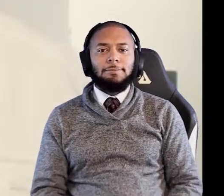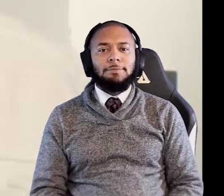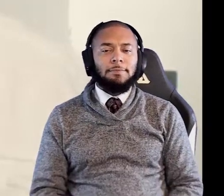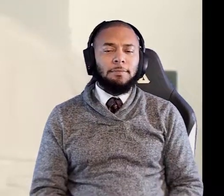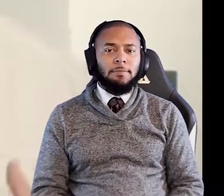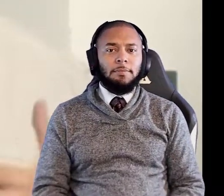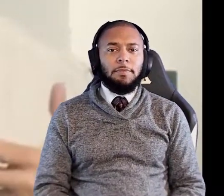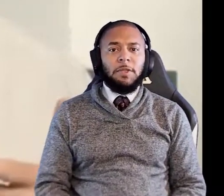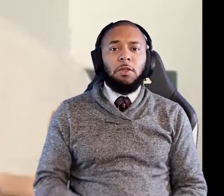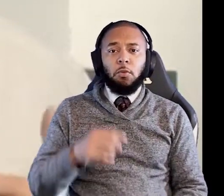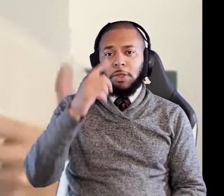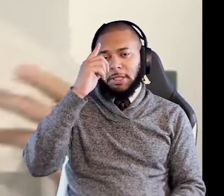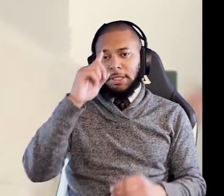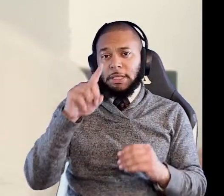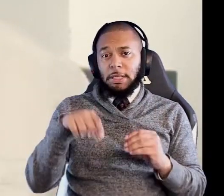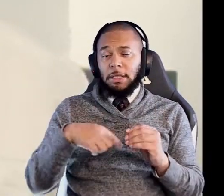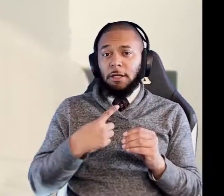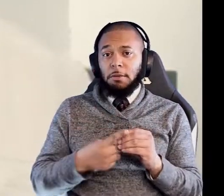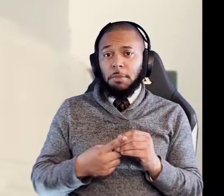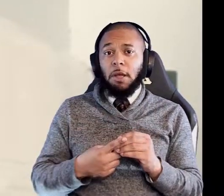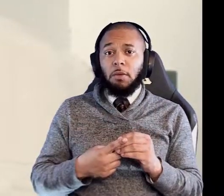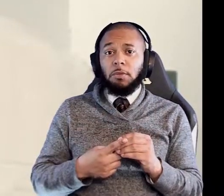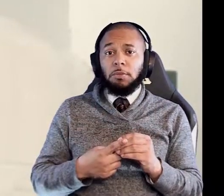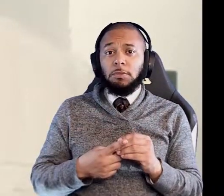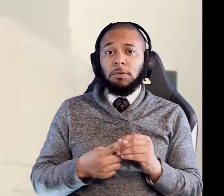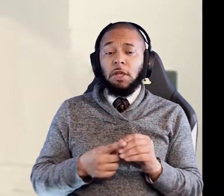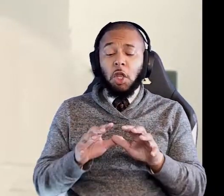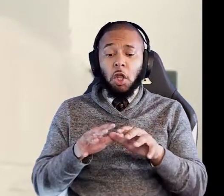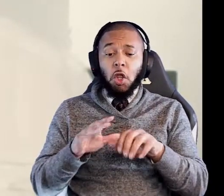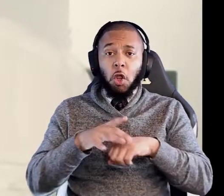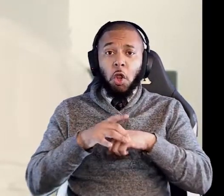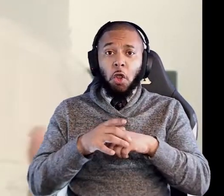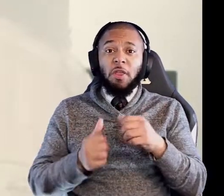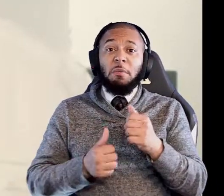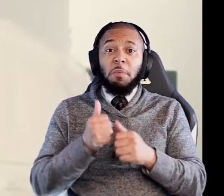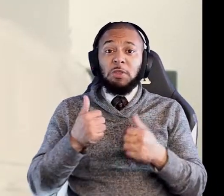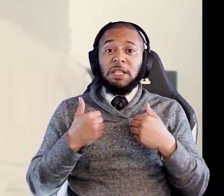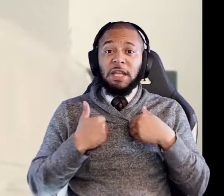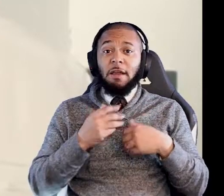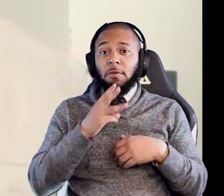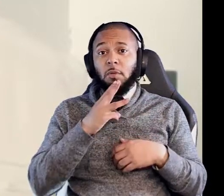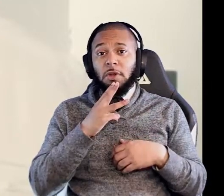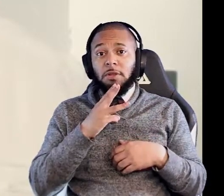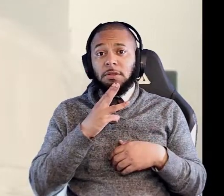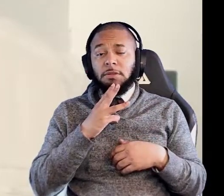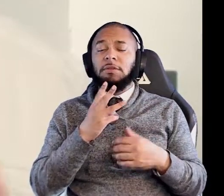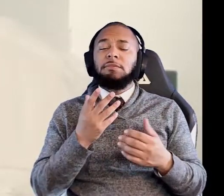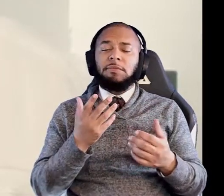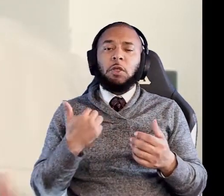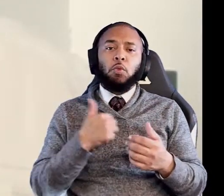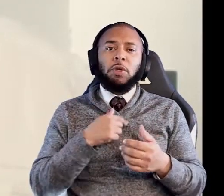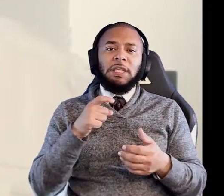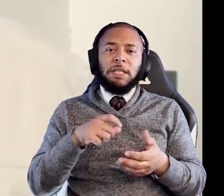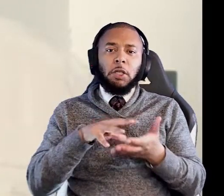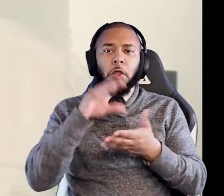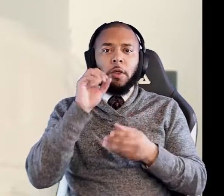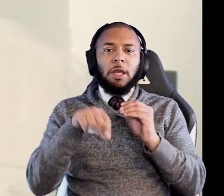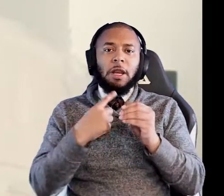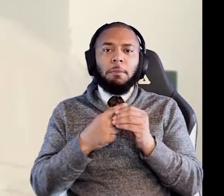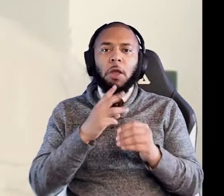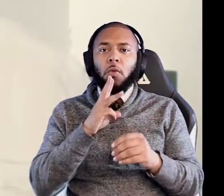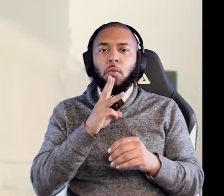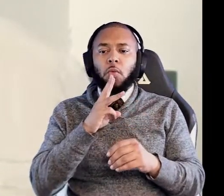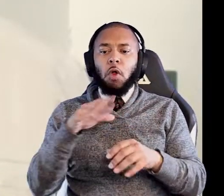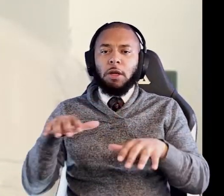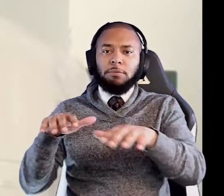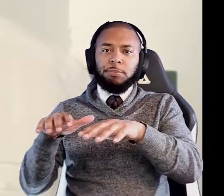When considering, by far, the bulk of water on the planet, we have to talk about marine or saltwater ecosystems, saltwater biomes, so to speak.